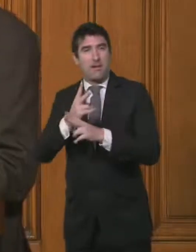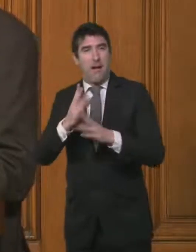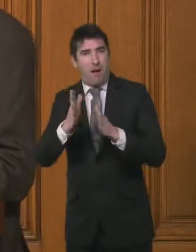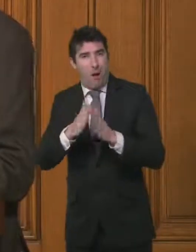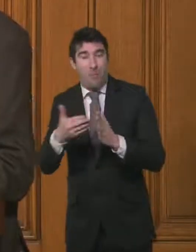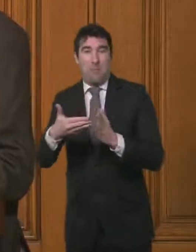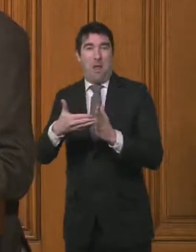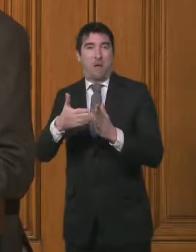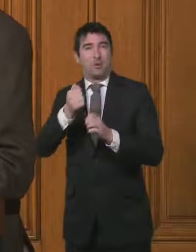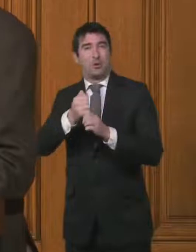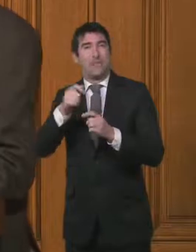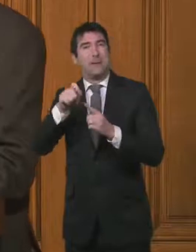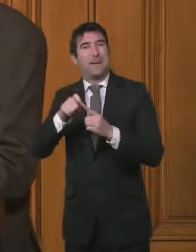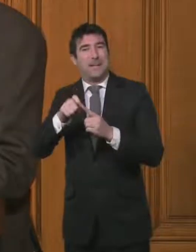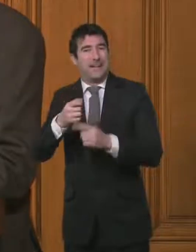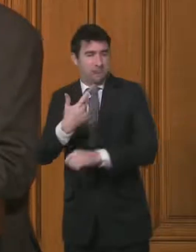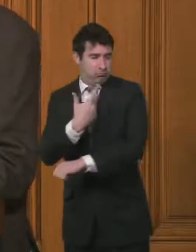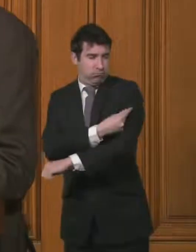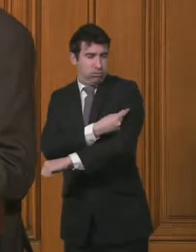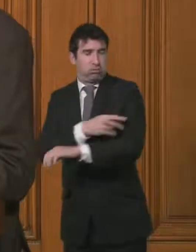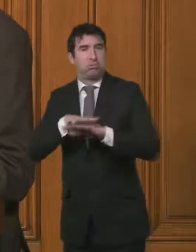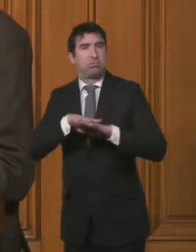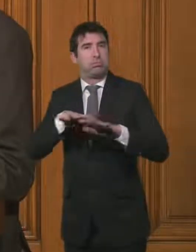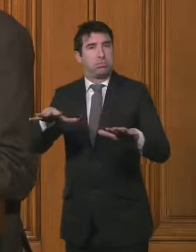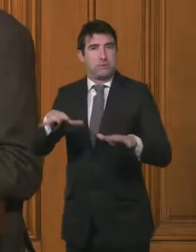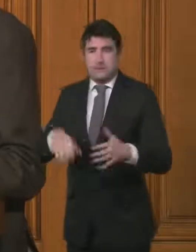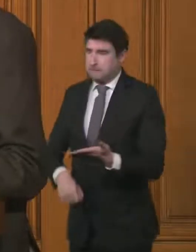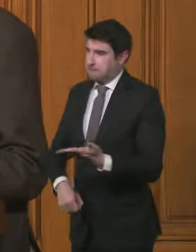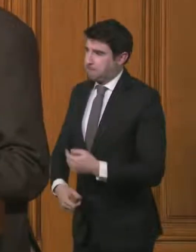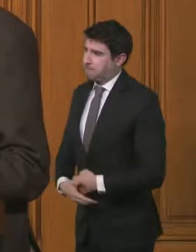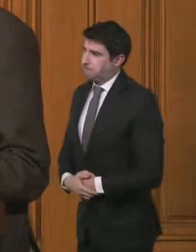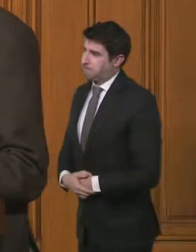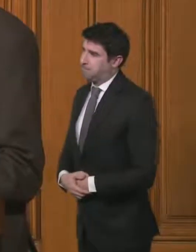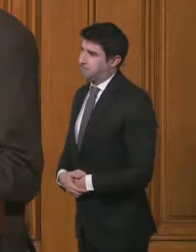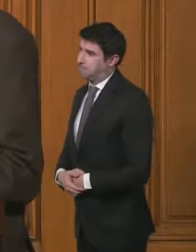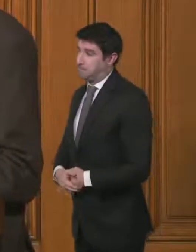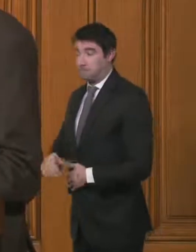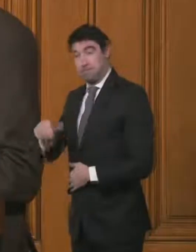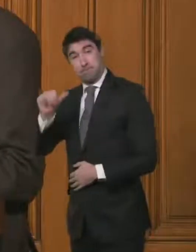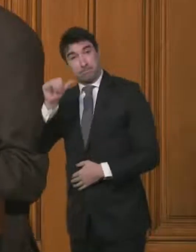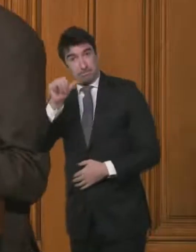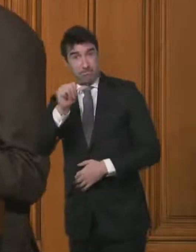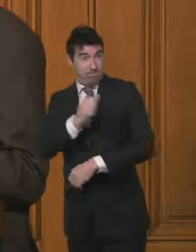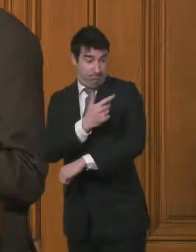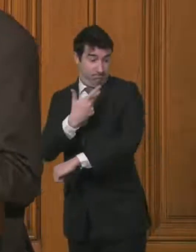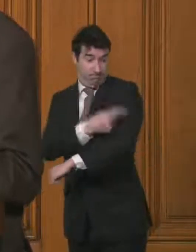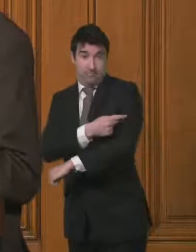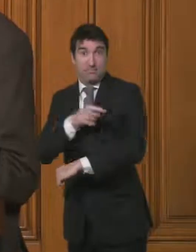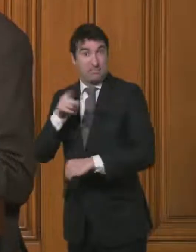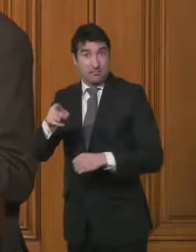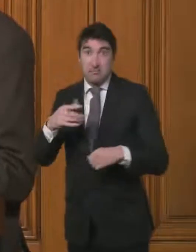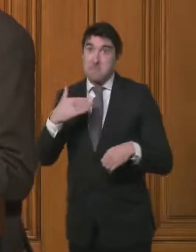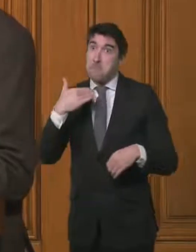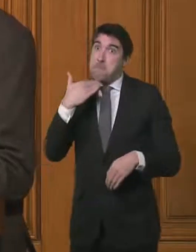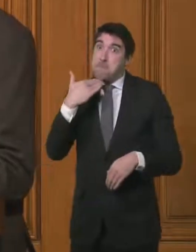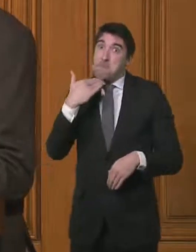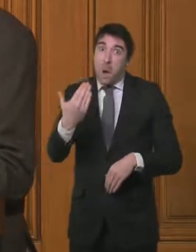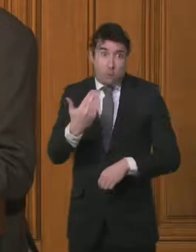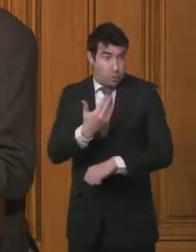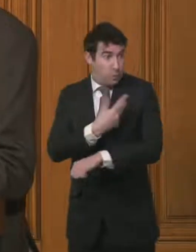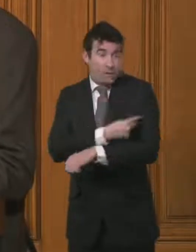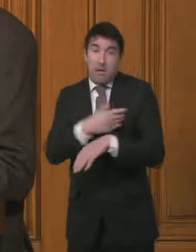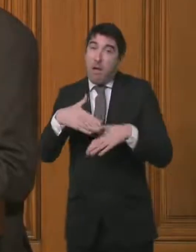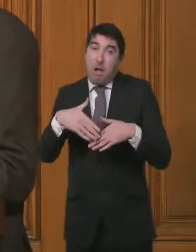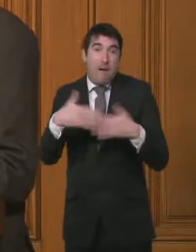this massive vaccination programme, the largest the NHS has ever undertaken, and we started that in December with the